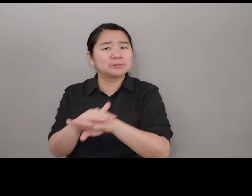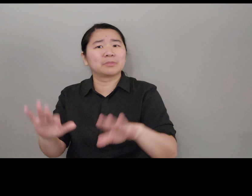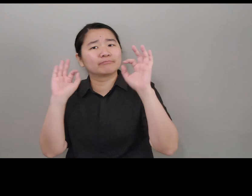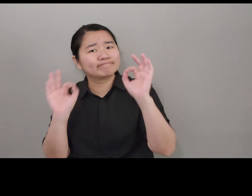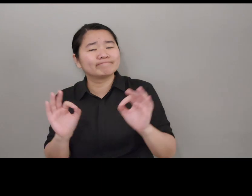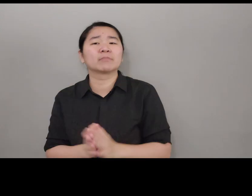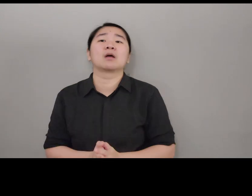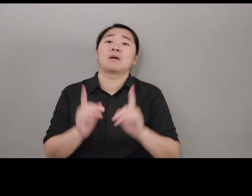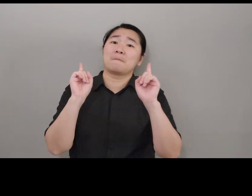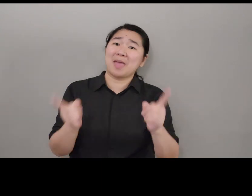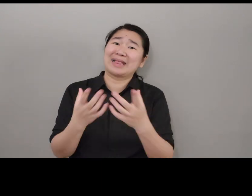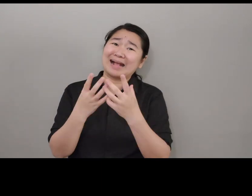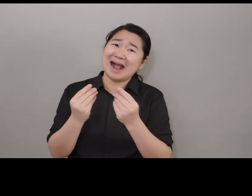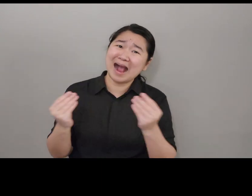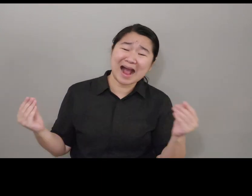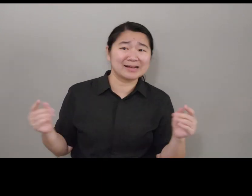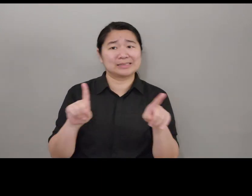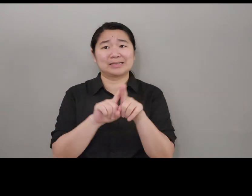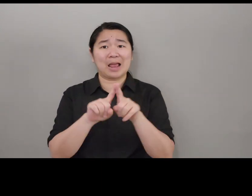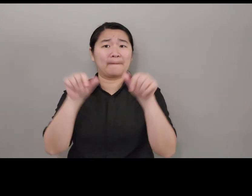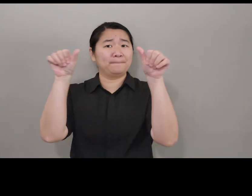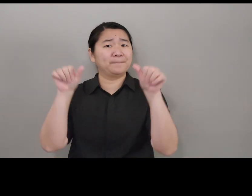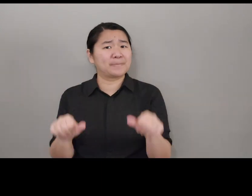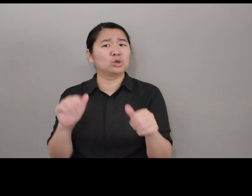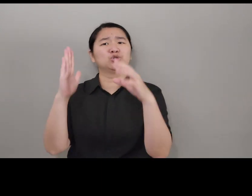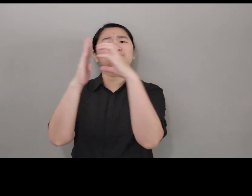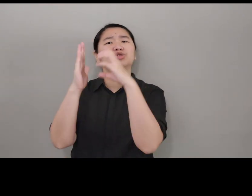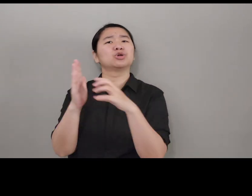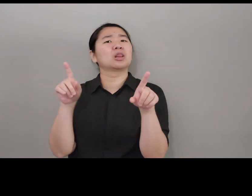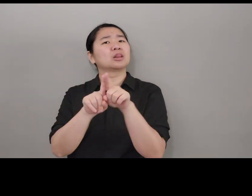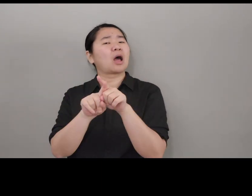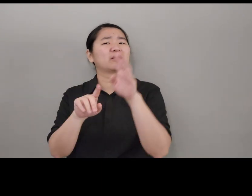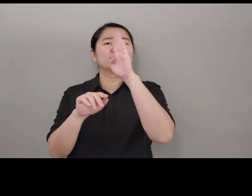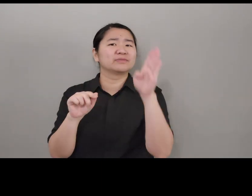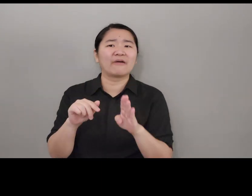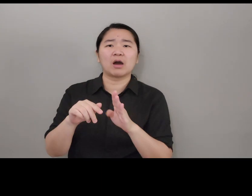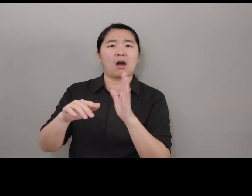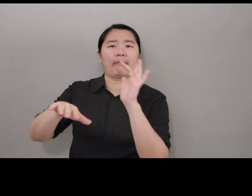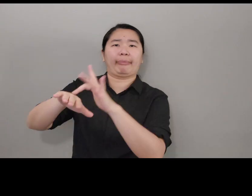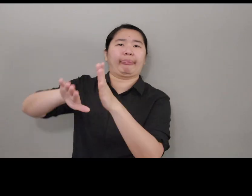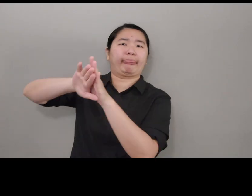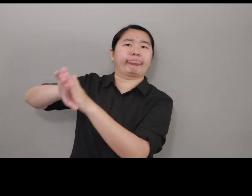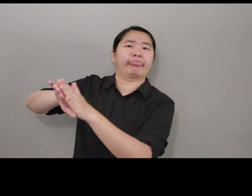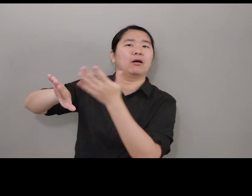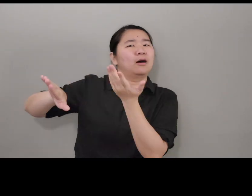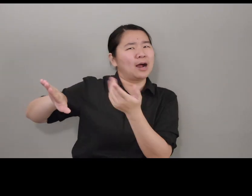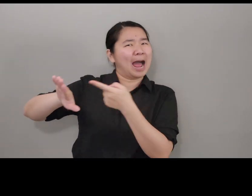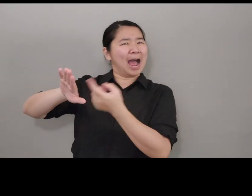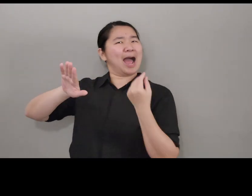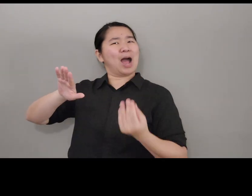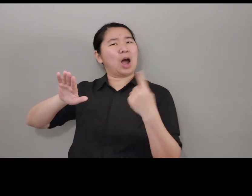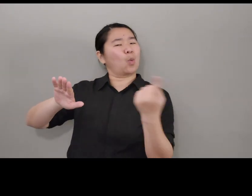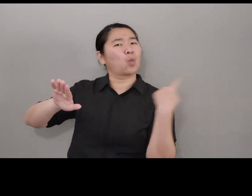touched. But the thing is, when all of us give an audit report, we'll end up talking about these pages that we have identified, whether